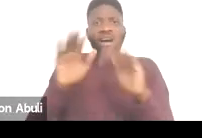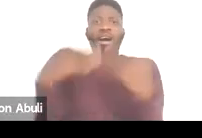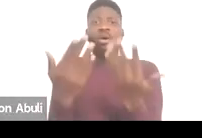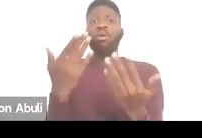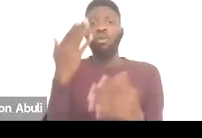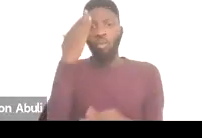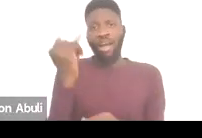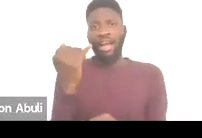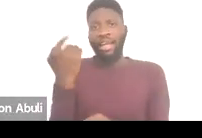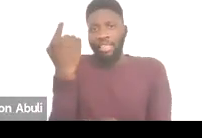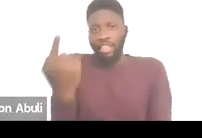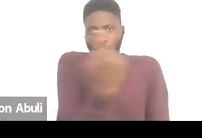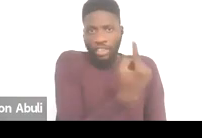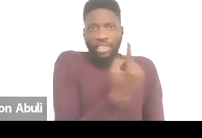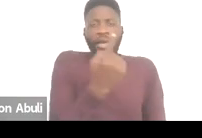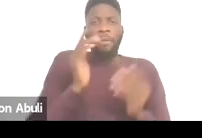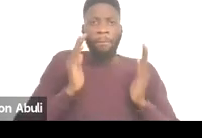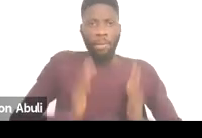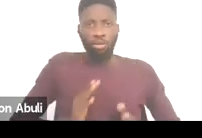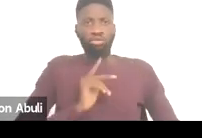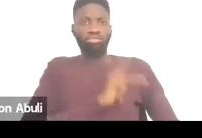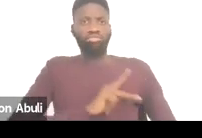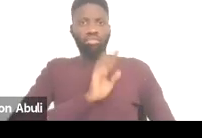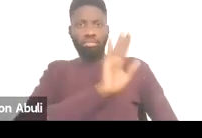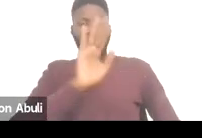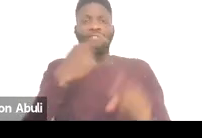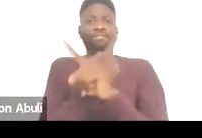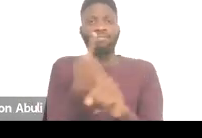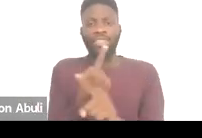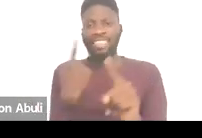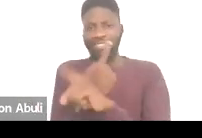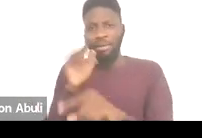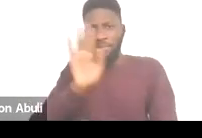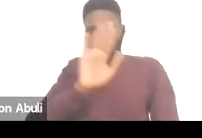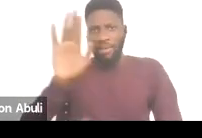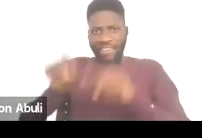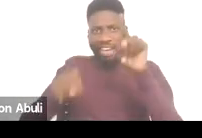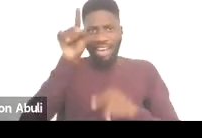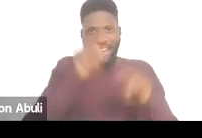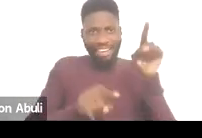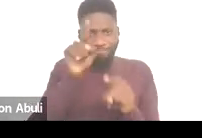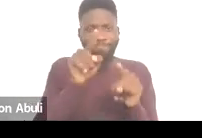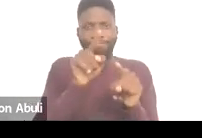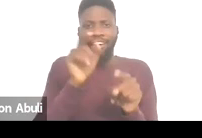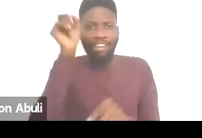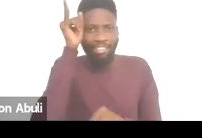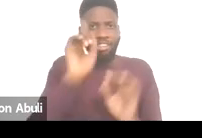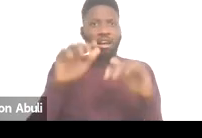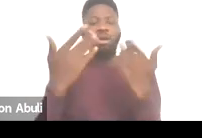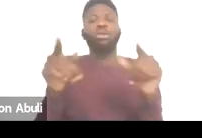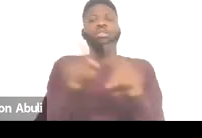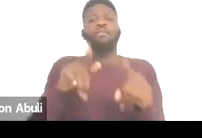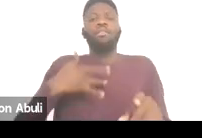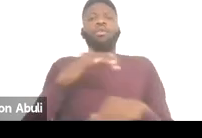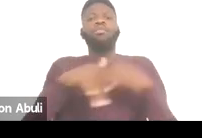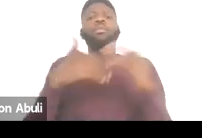different personality. So how to incorporate the different personalities and be comfortable with